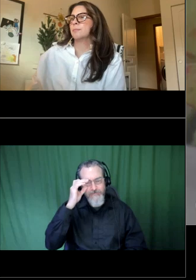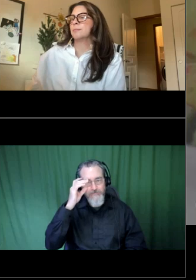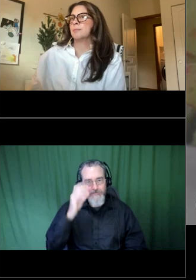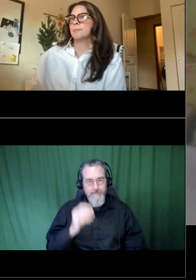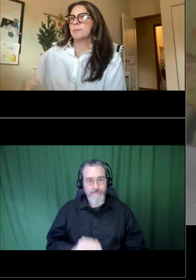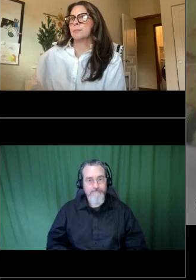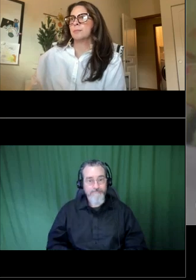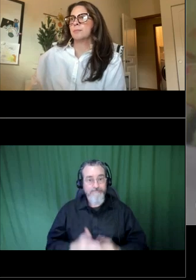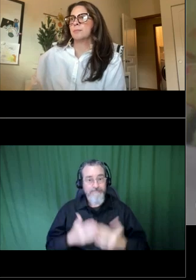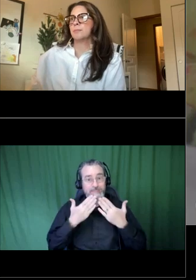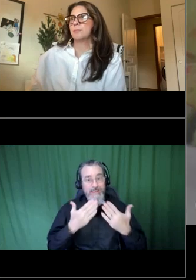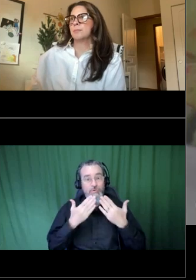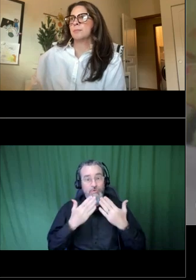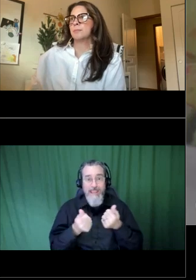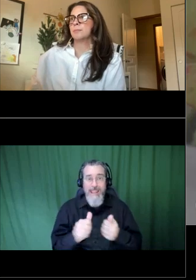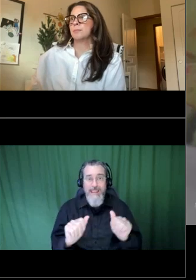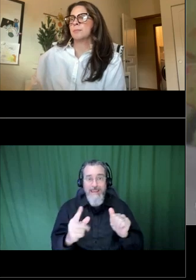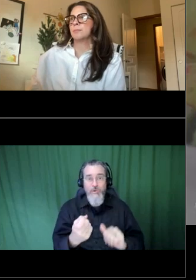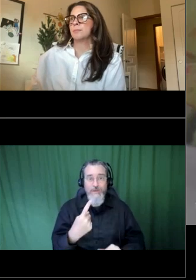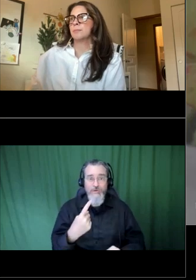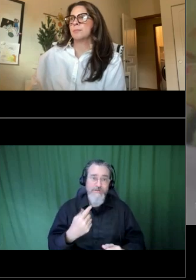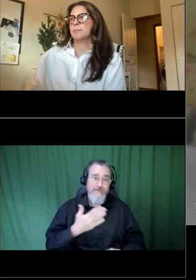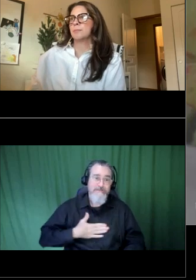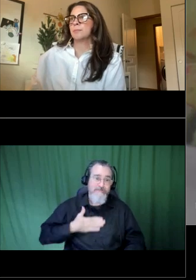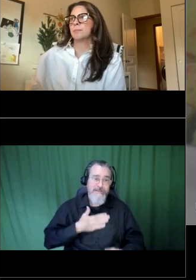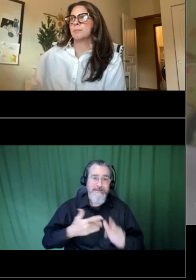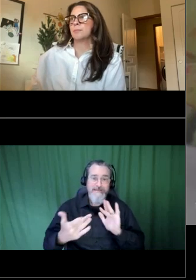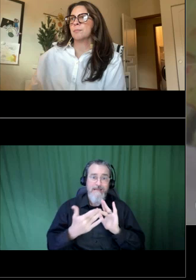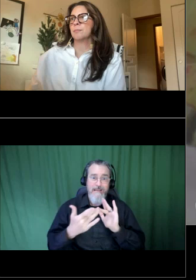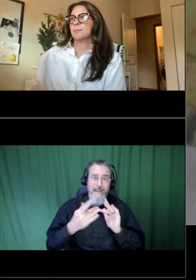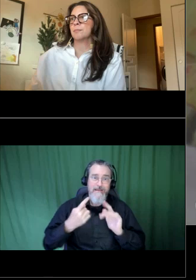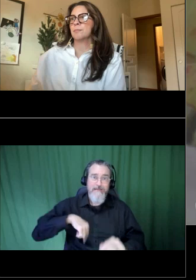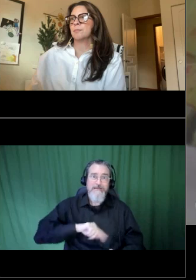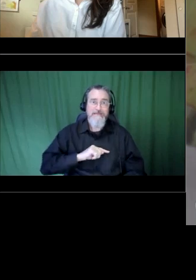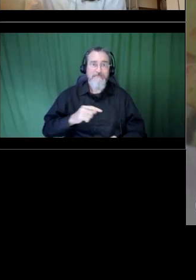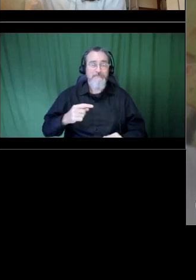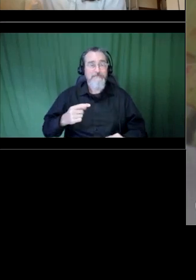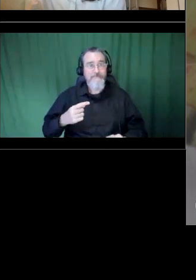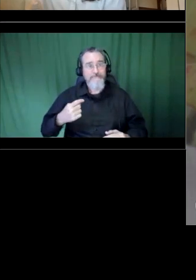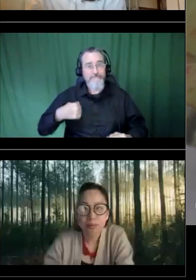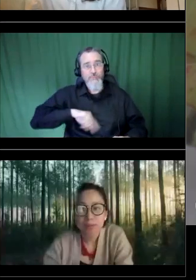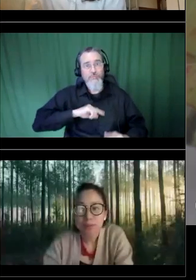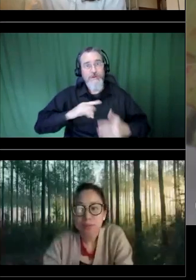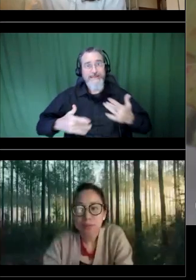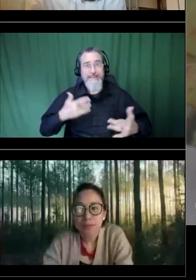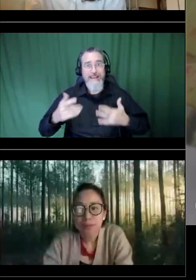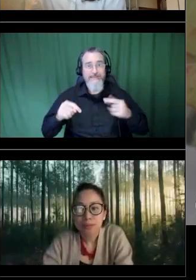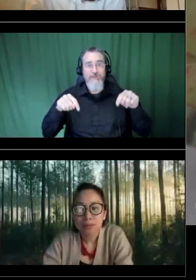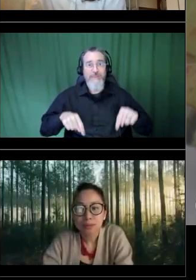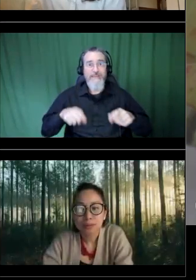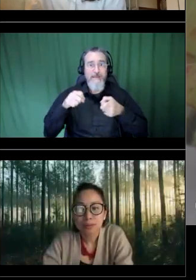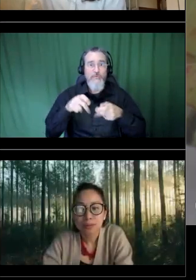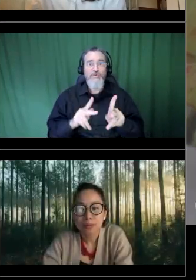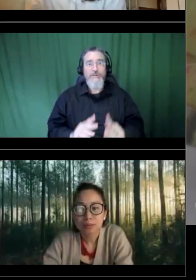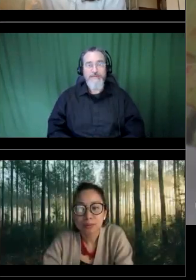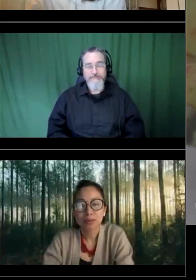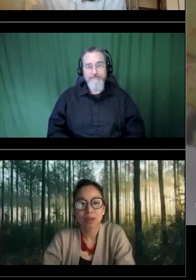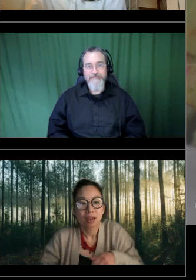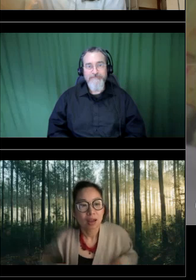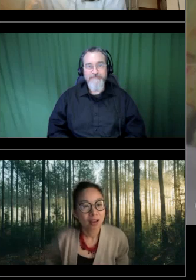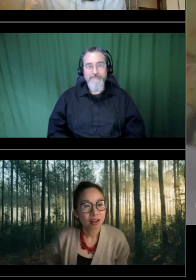Thank you. If you have any questions, please reach out. We're excited for this opportunity to participate in this network and for this funding for